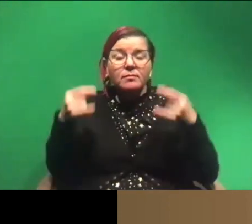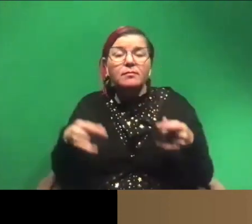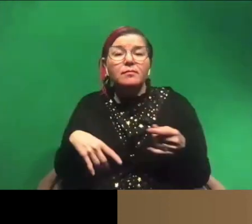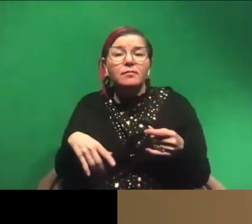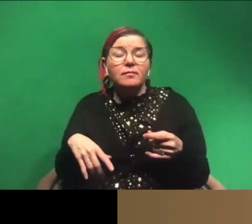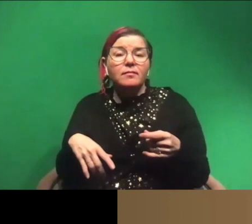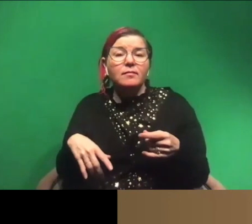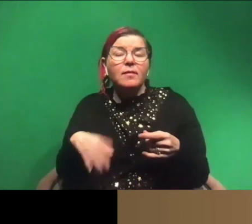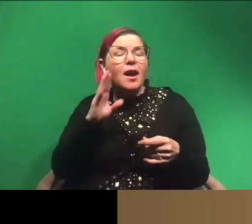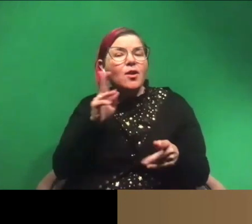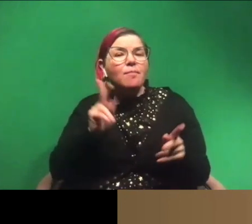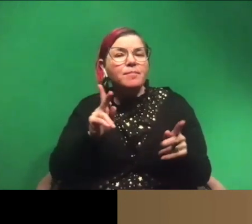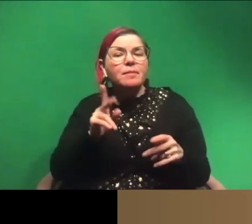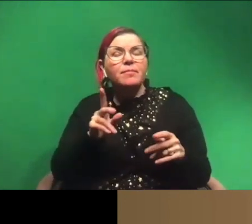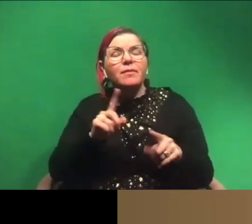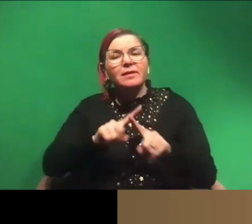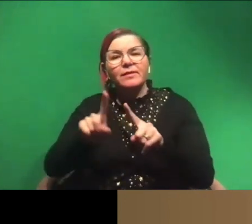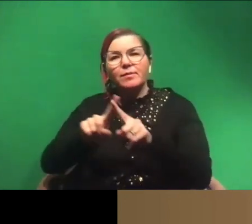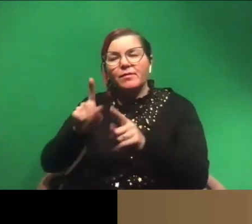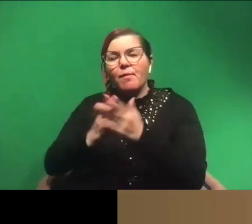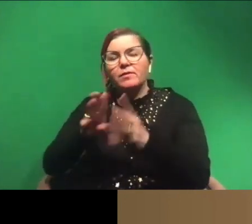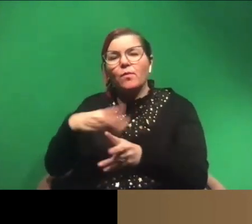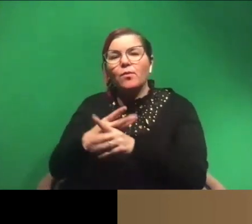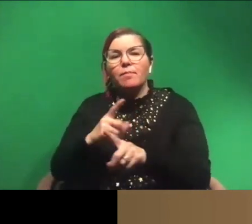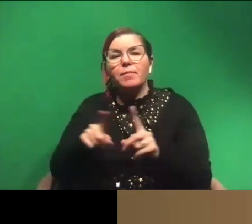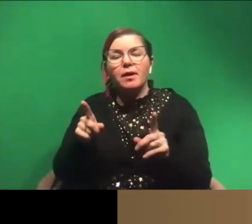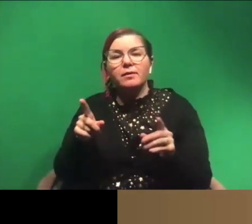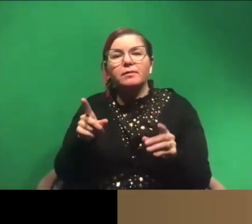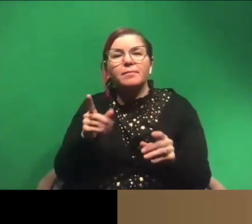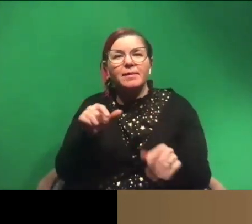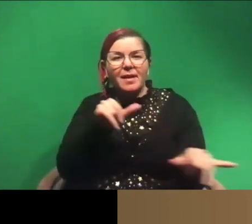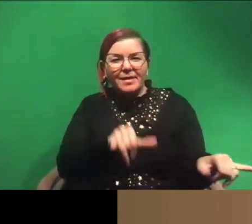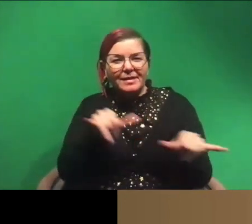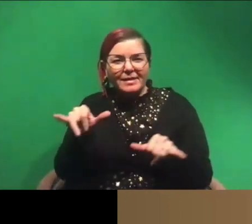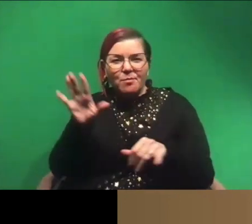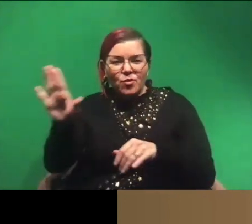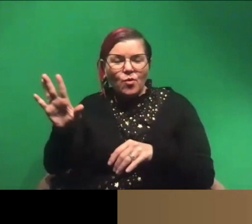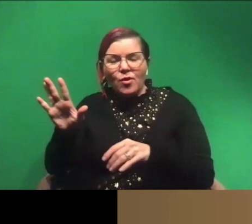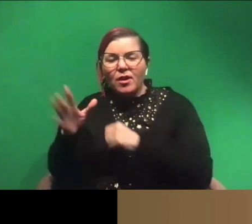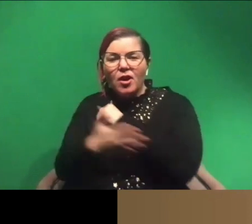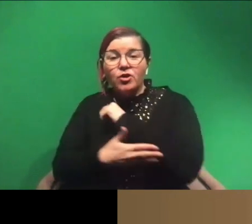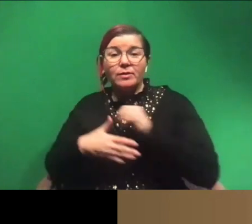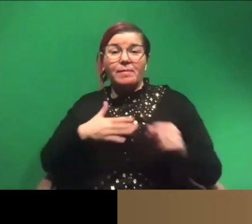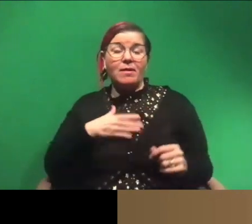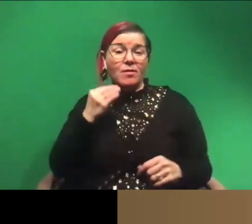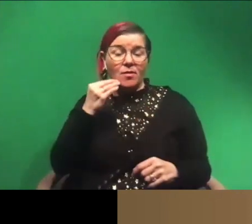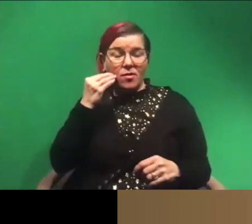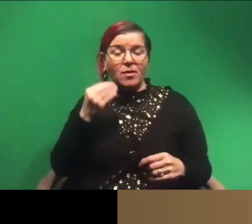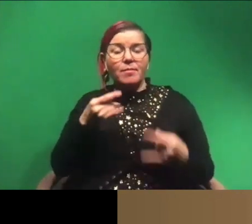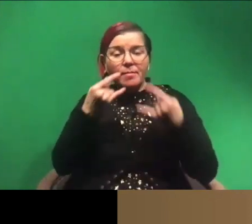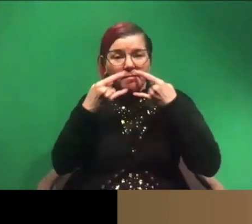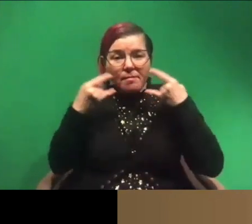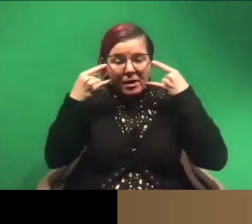right. I mean, I know people are coming in from all over the world, so maybe things are not the same where you live, but at least where I live, we put on